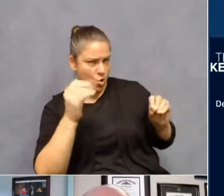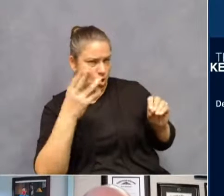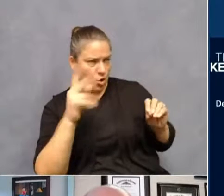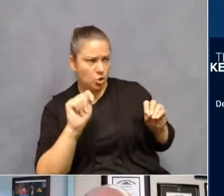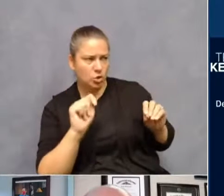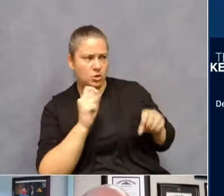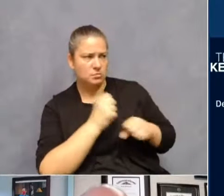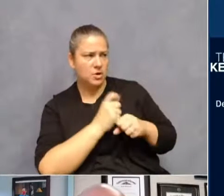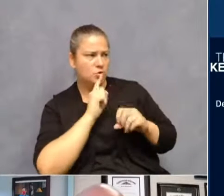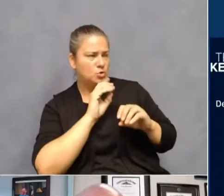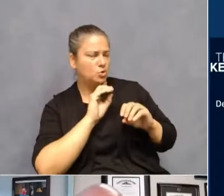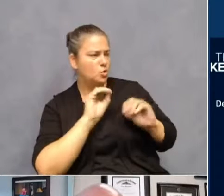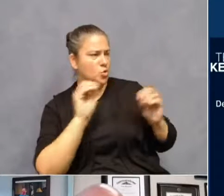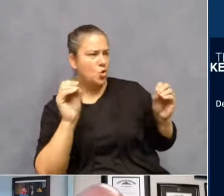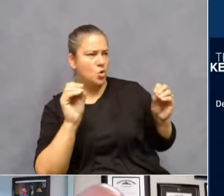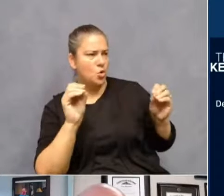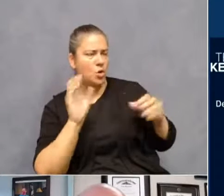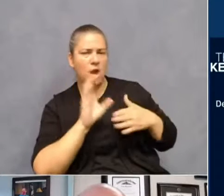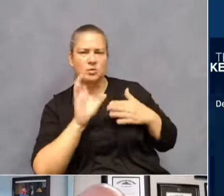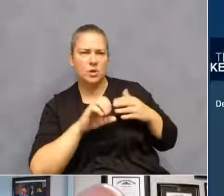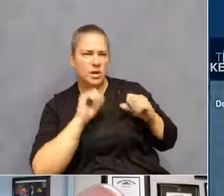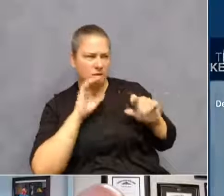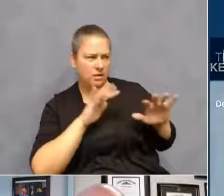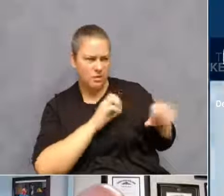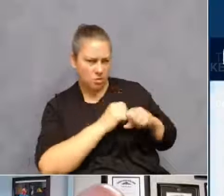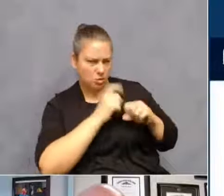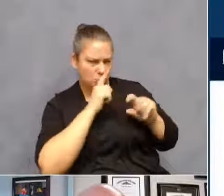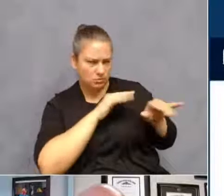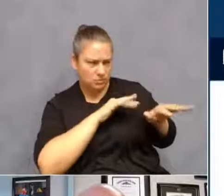consequences. James, if we go to the next slide, please.